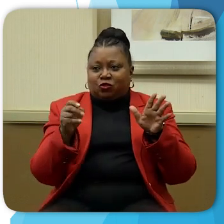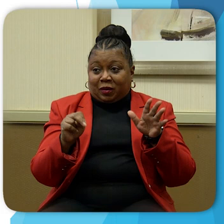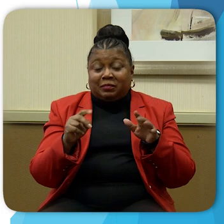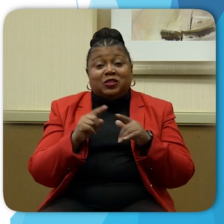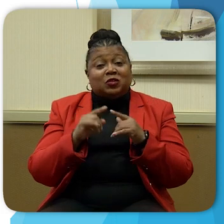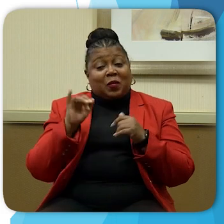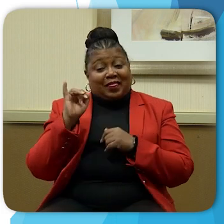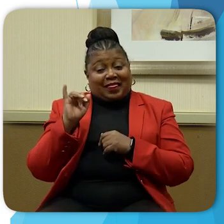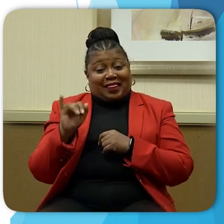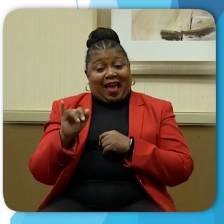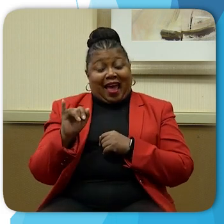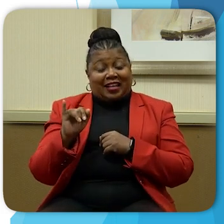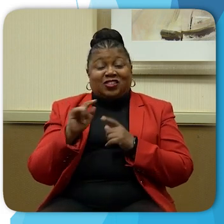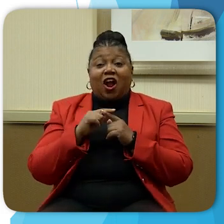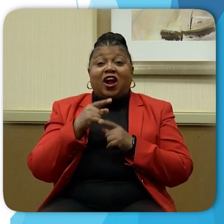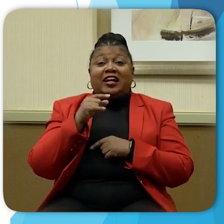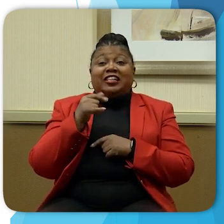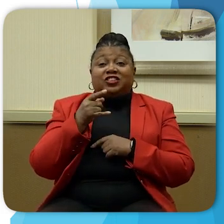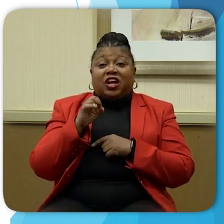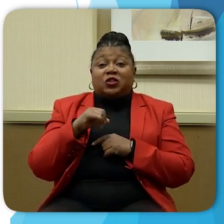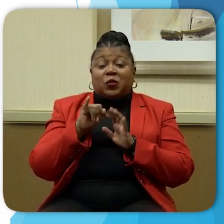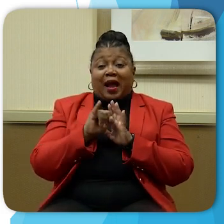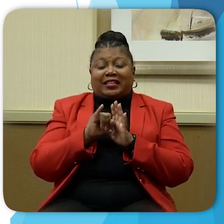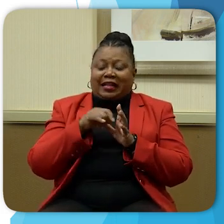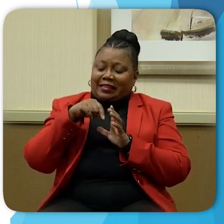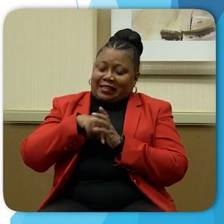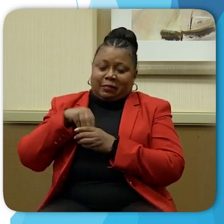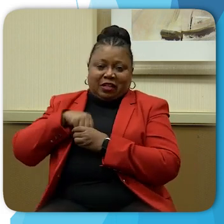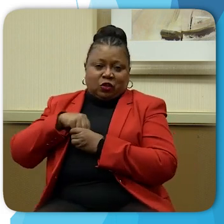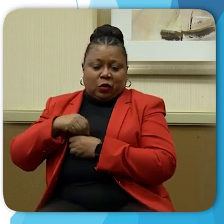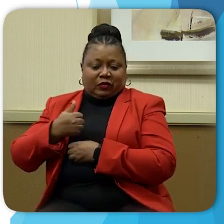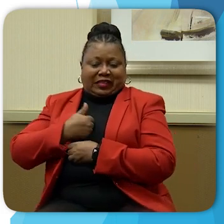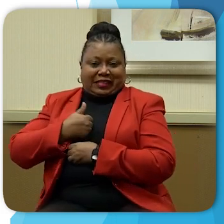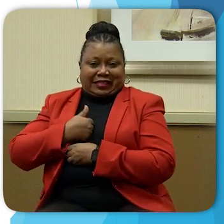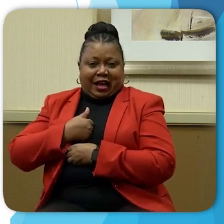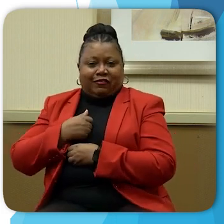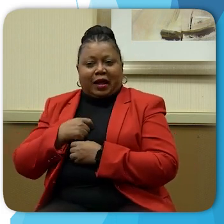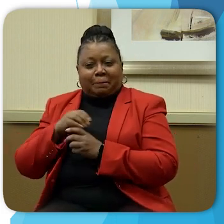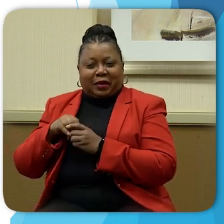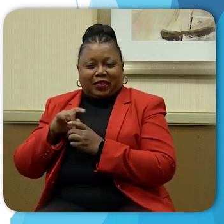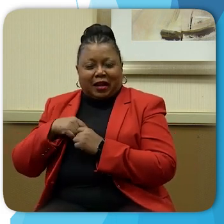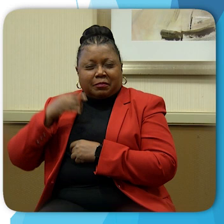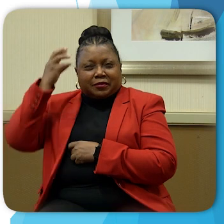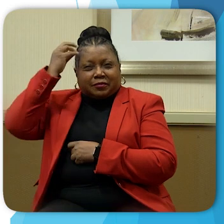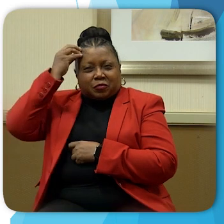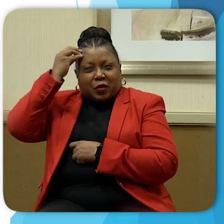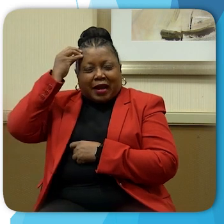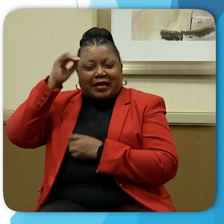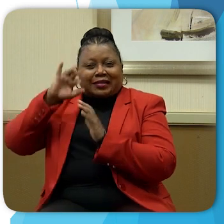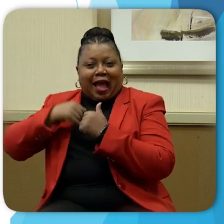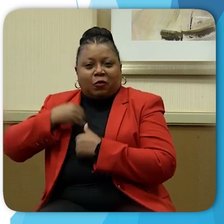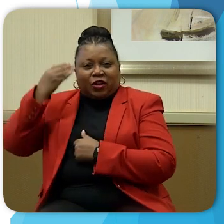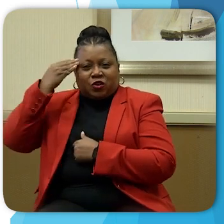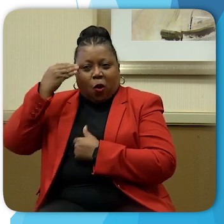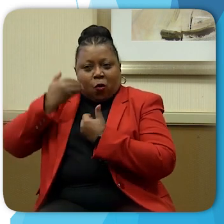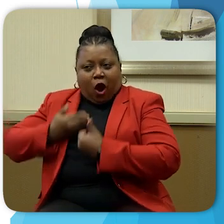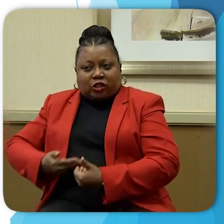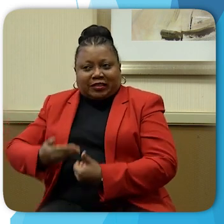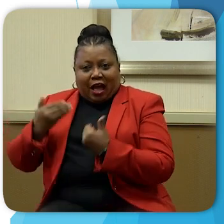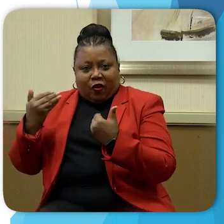So that our gender identity, so our deeply internal sense of self, we kind of put that up in our brain. That's how we know